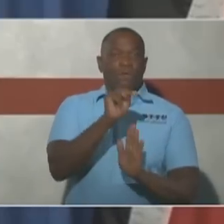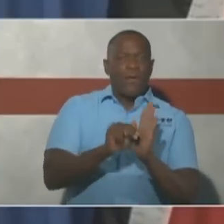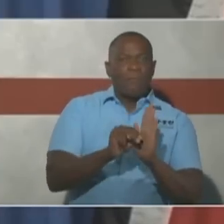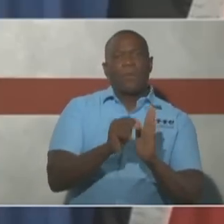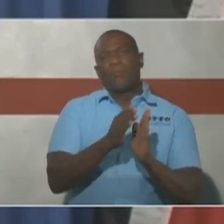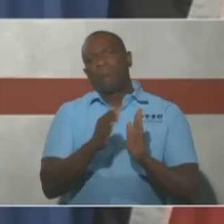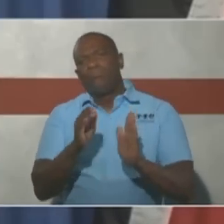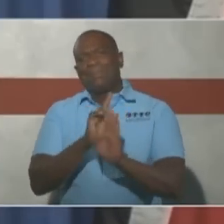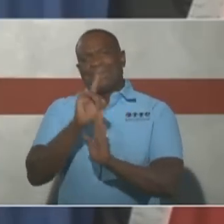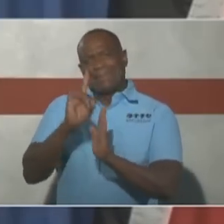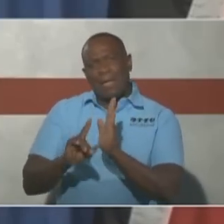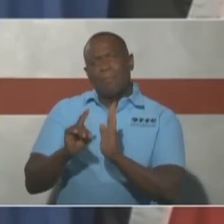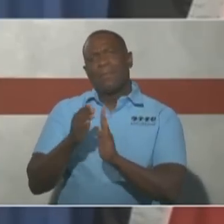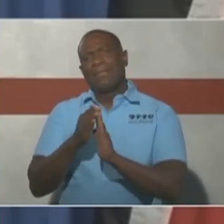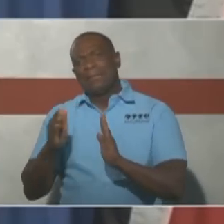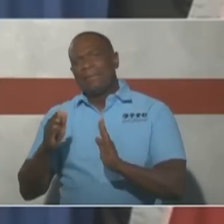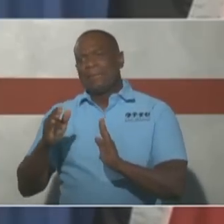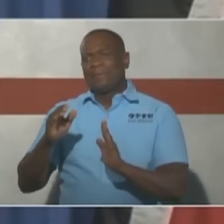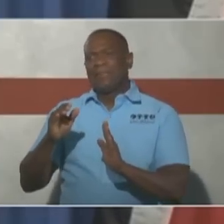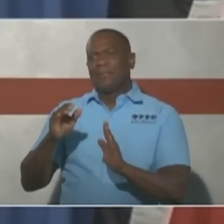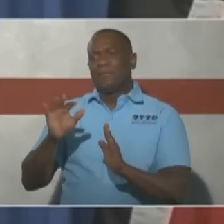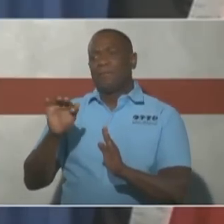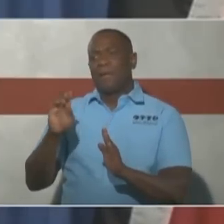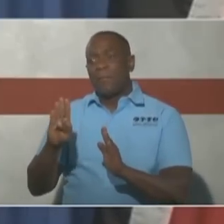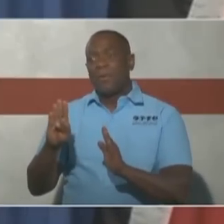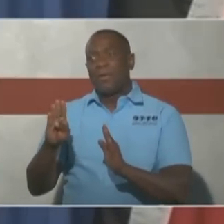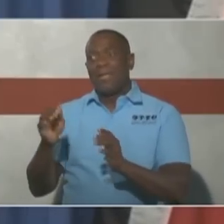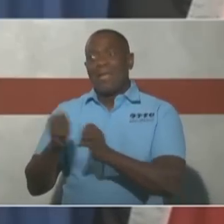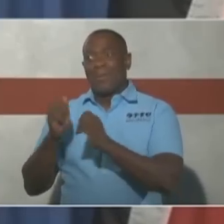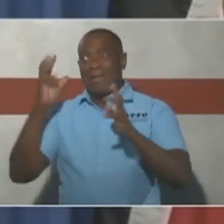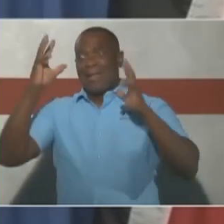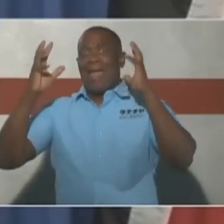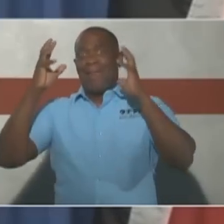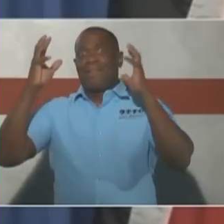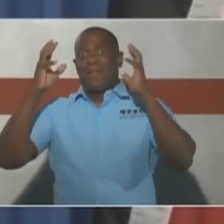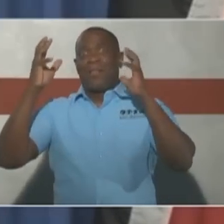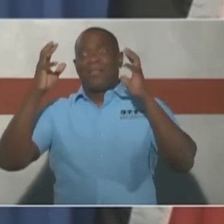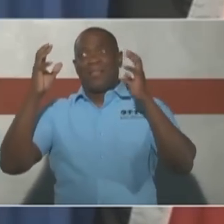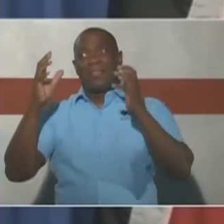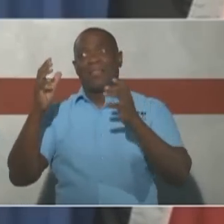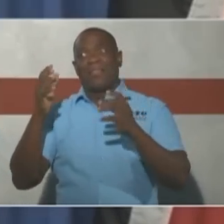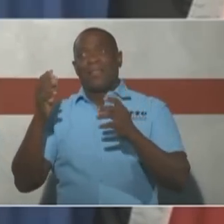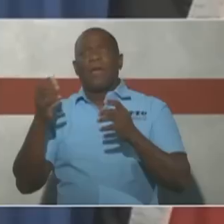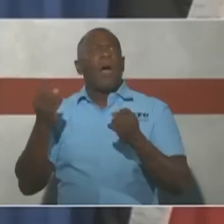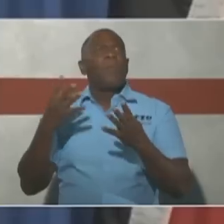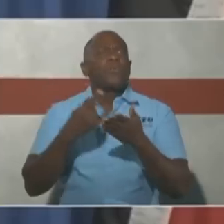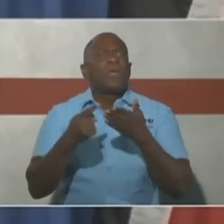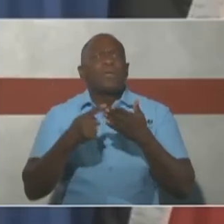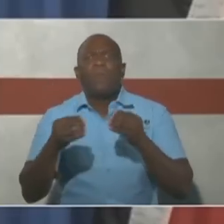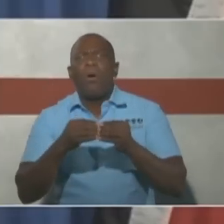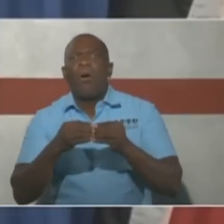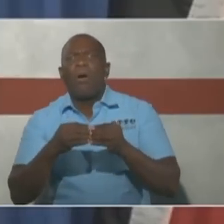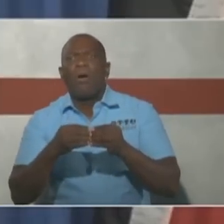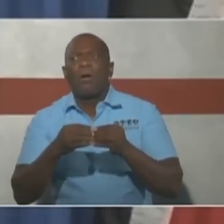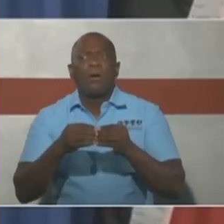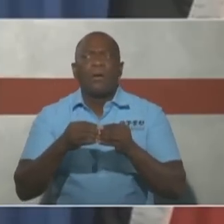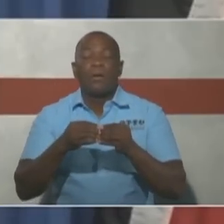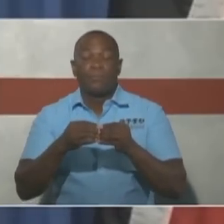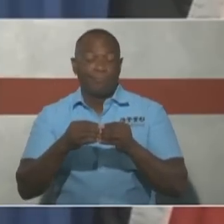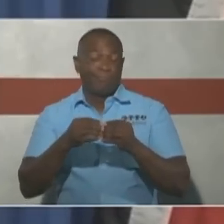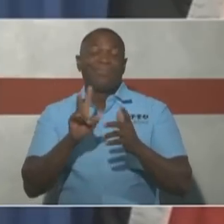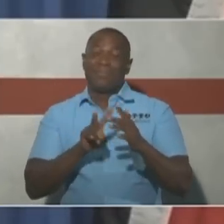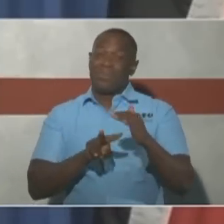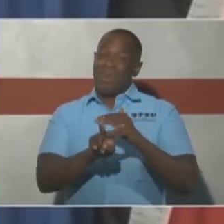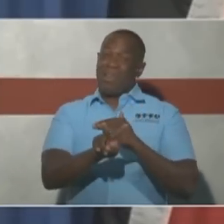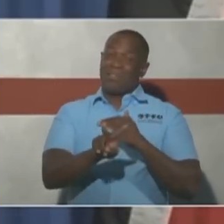actually unfold. So hopefully that info makes up for the lack of the slide. Thank you very much, Dr. Hinds.